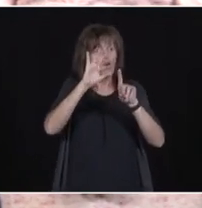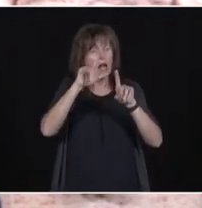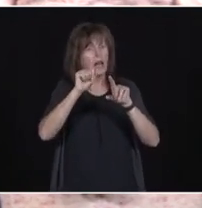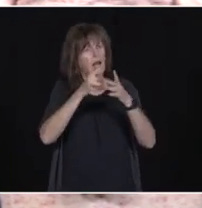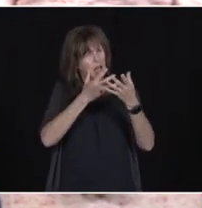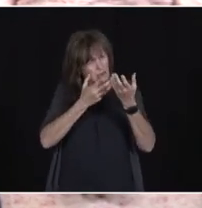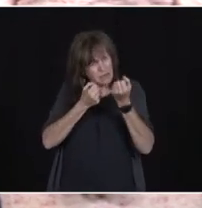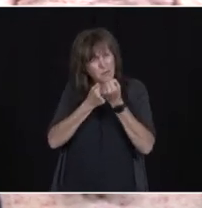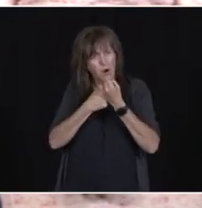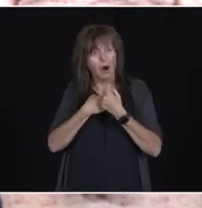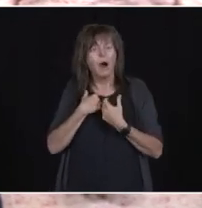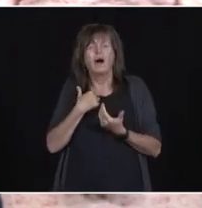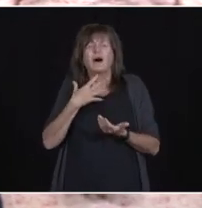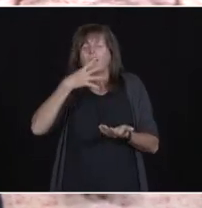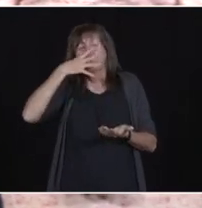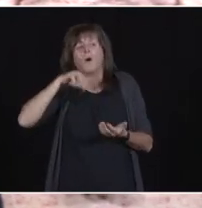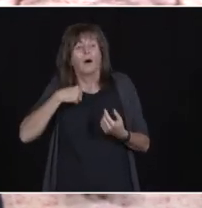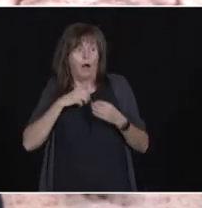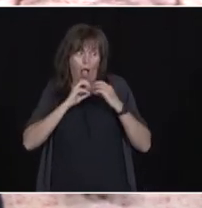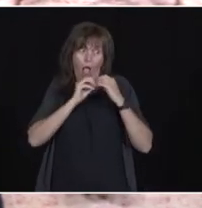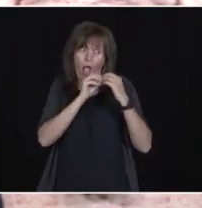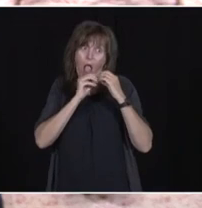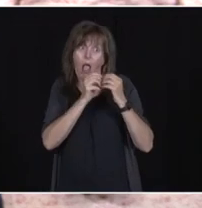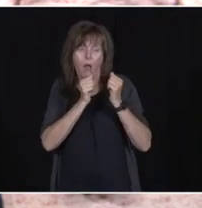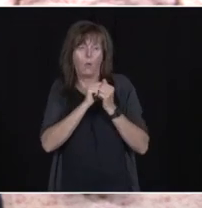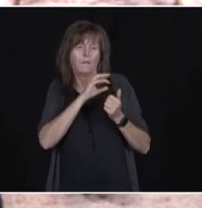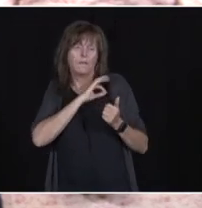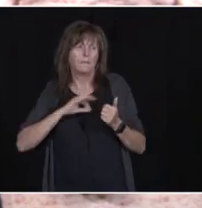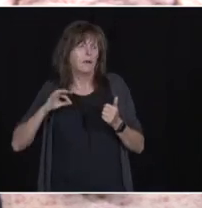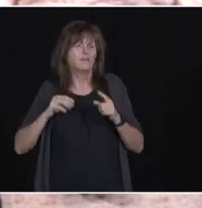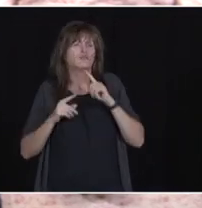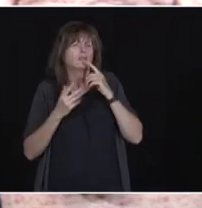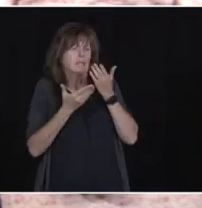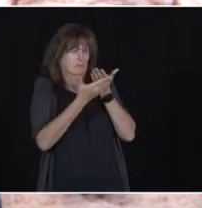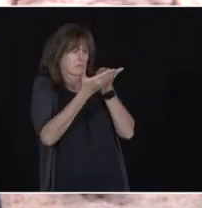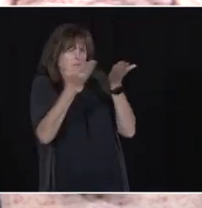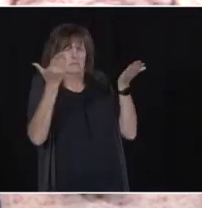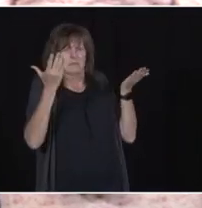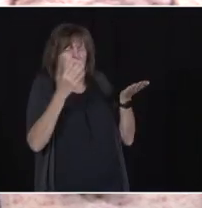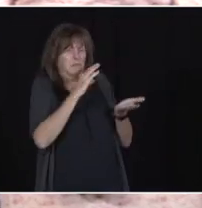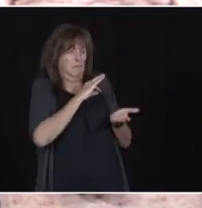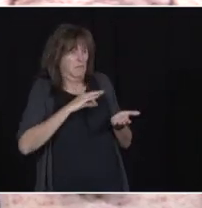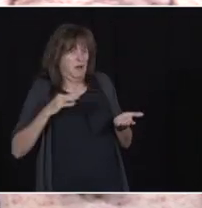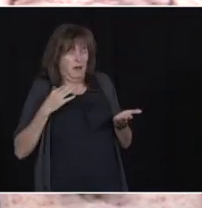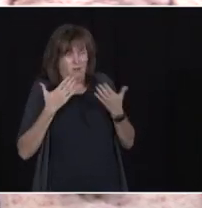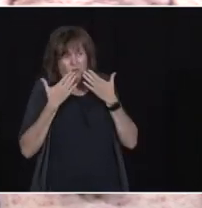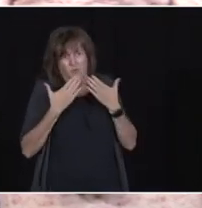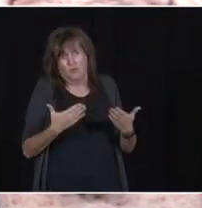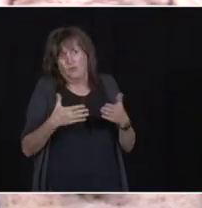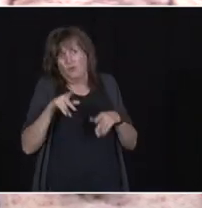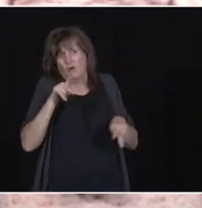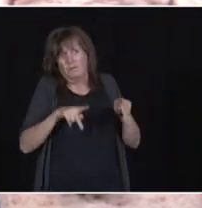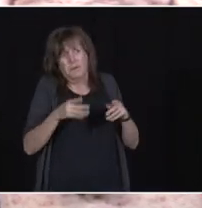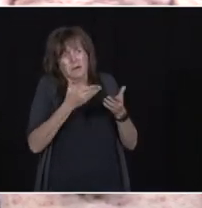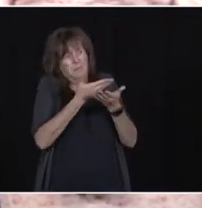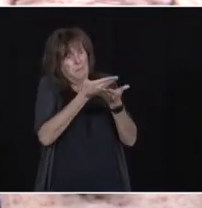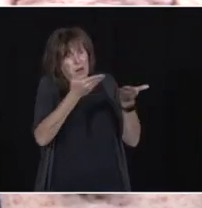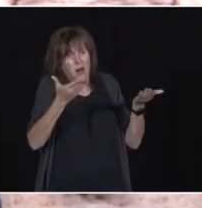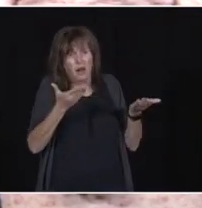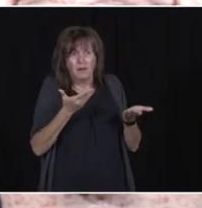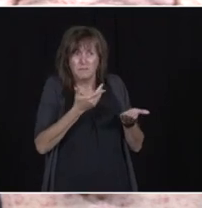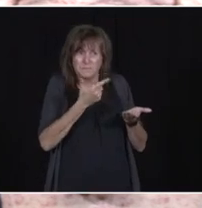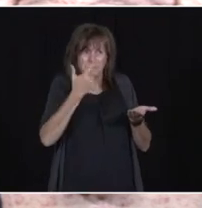so well together. And they're good people, really good people. They're doing the best in their mind for the